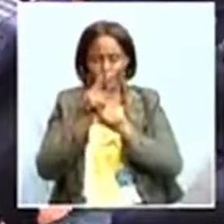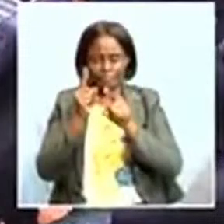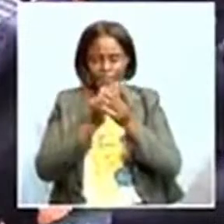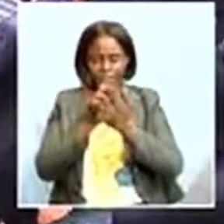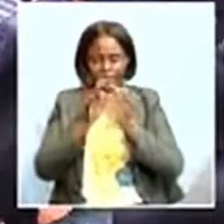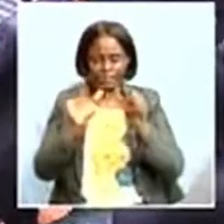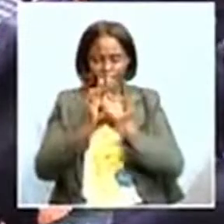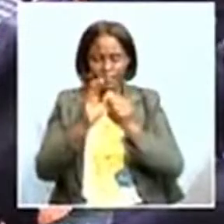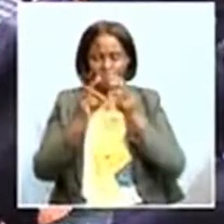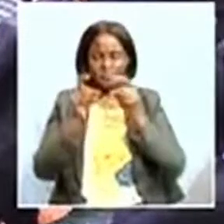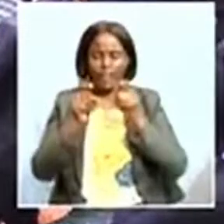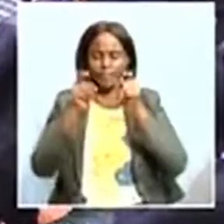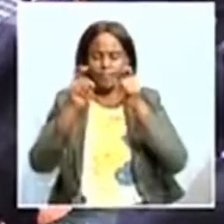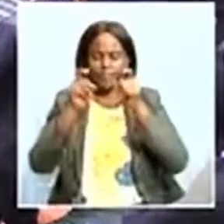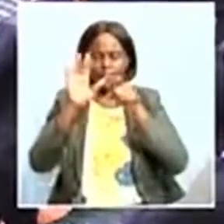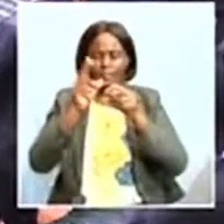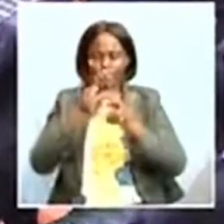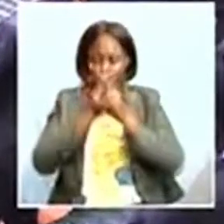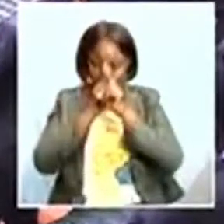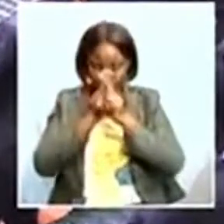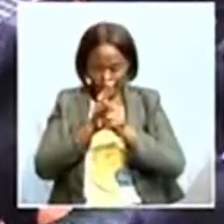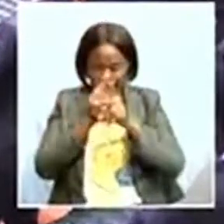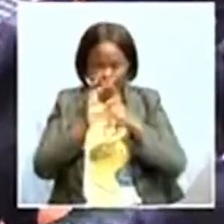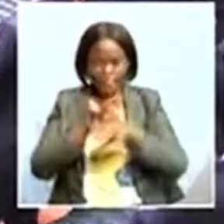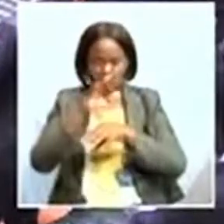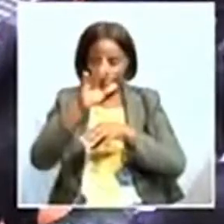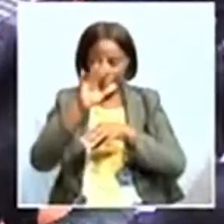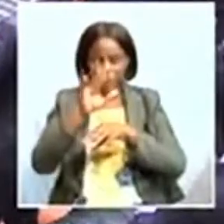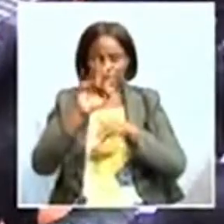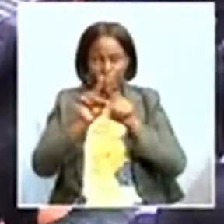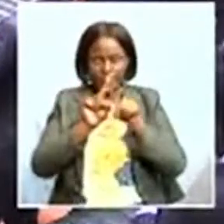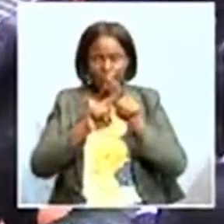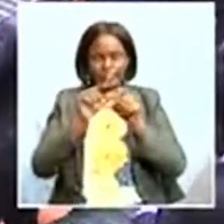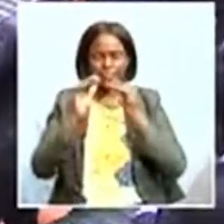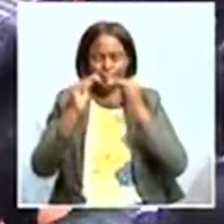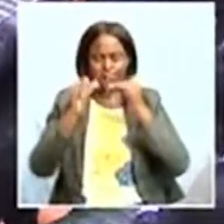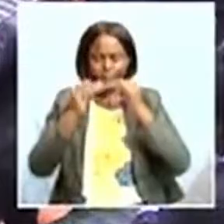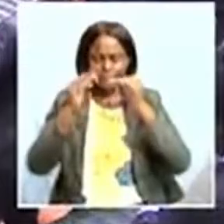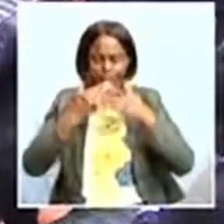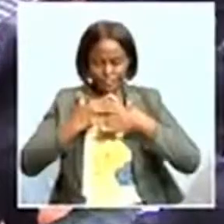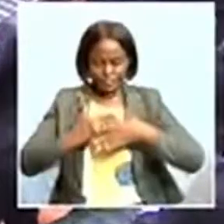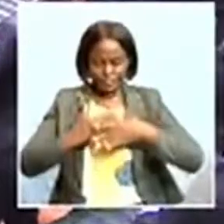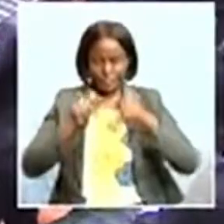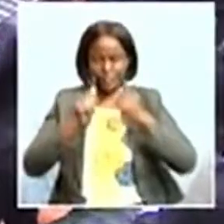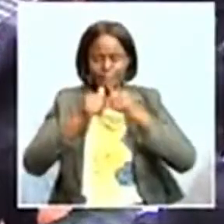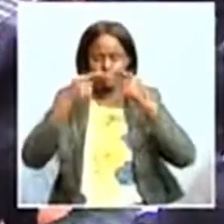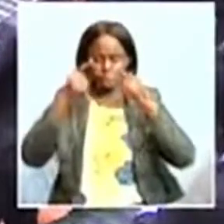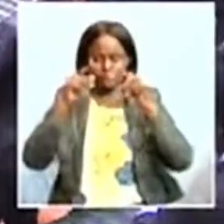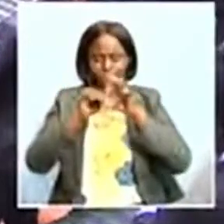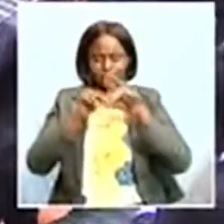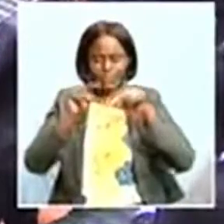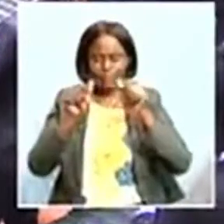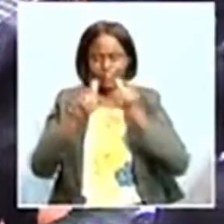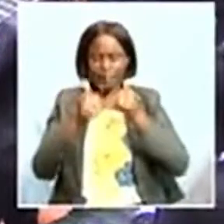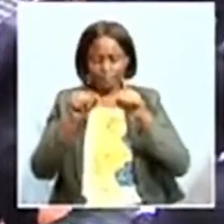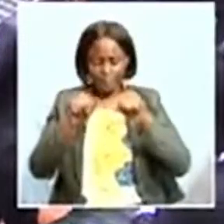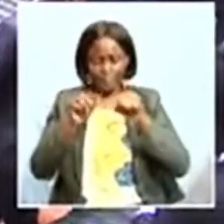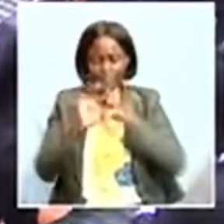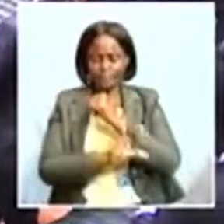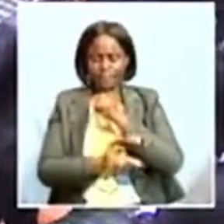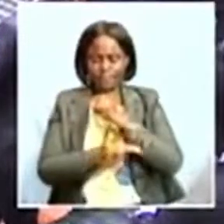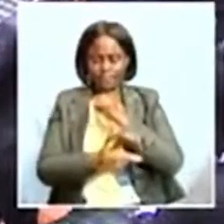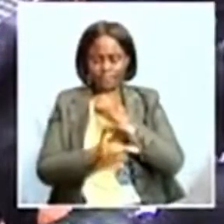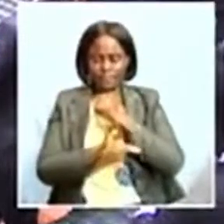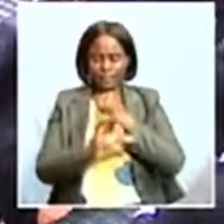faithful a manner as to promote your honor and glory, and to advance the peace, prosperity, and welfare of our